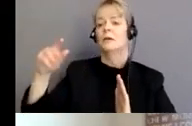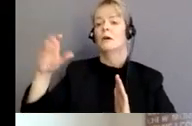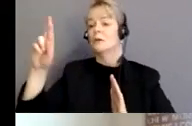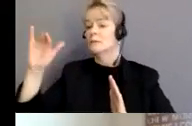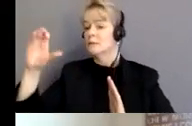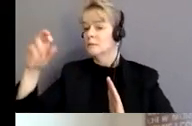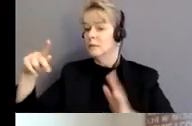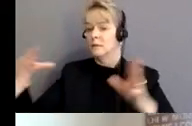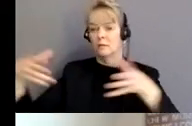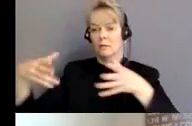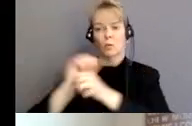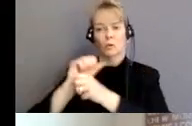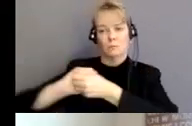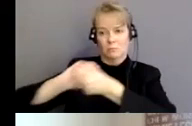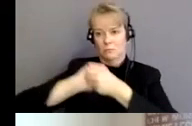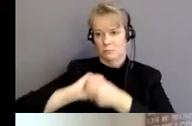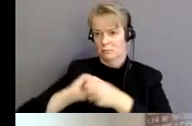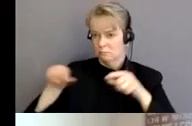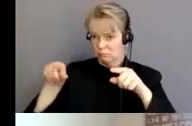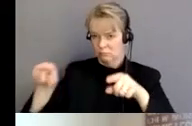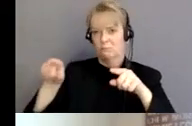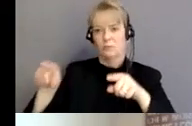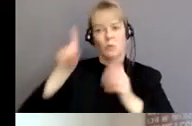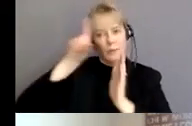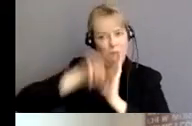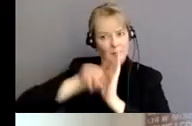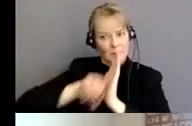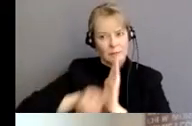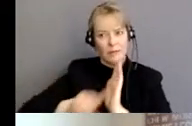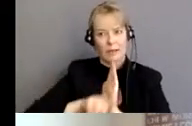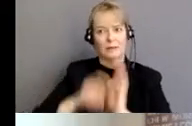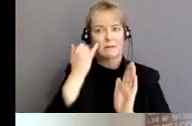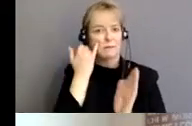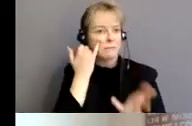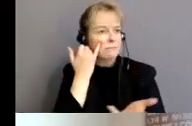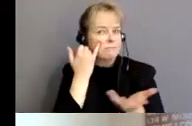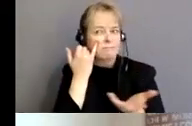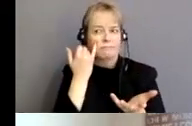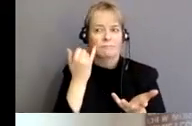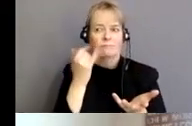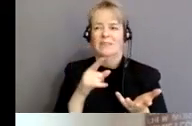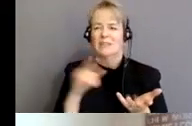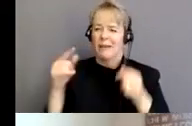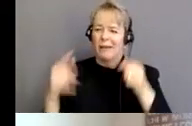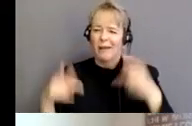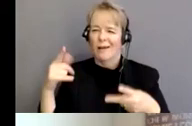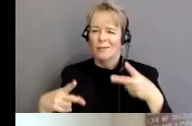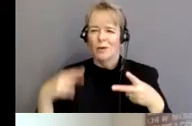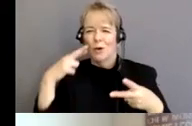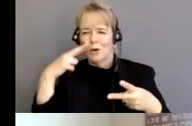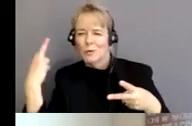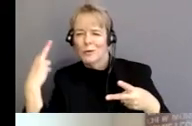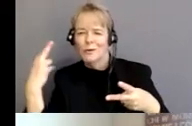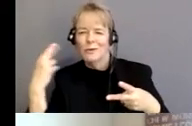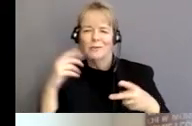together in tandem to investigate matters that might be what are considered quasi-criminal under the Securities Act. And like I